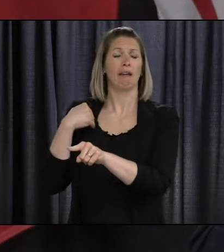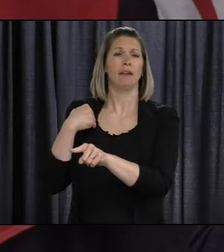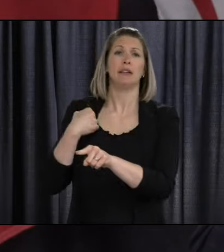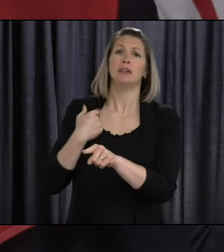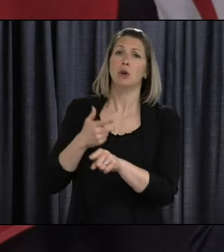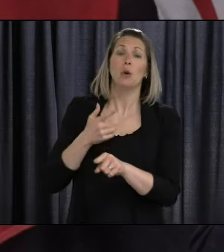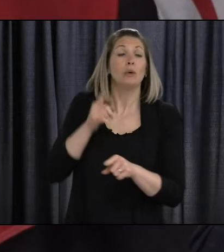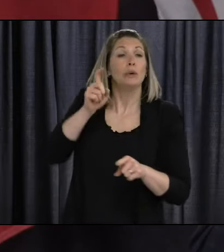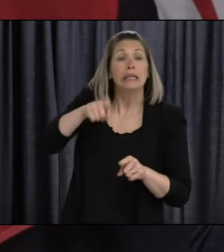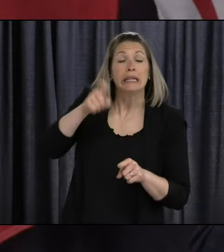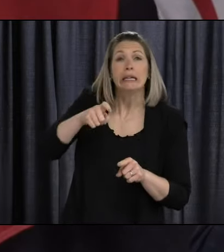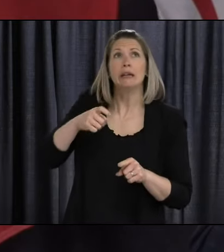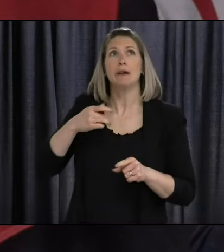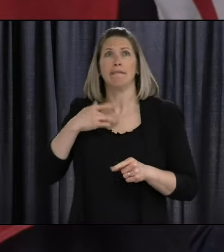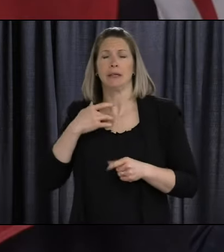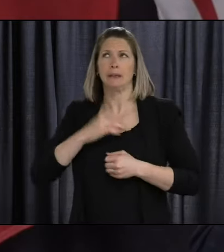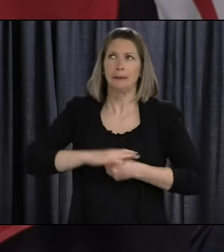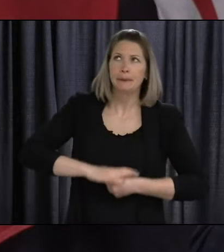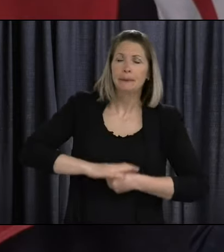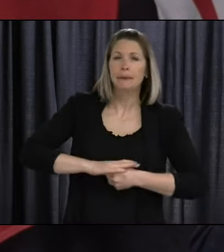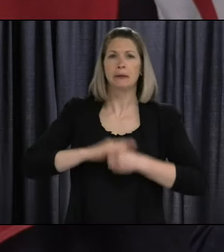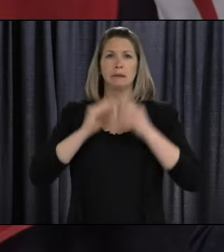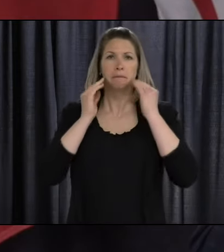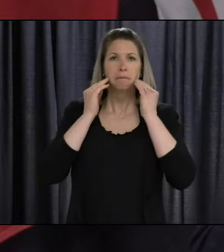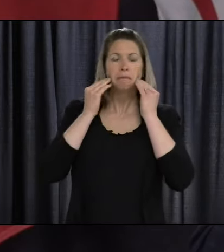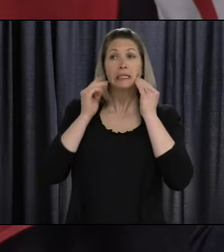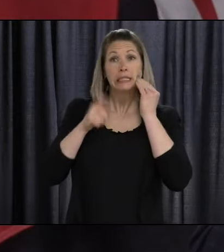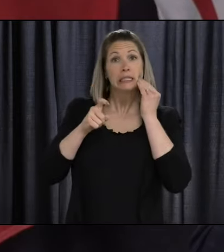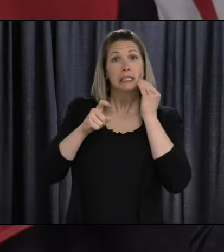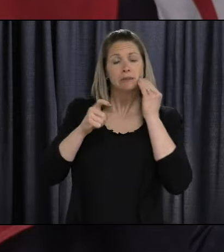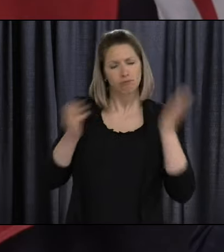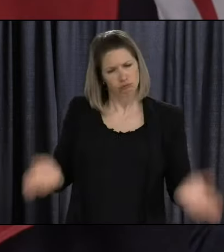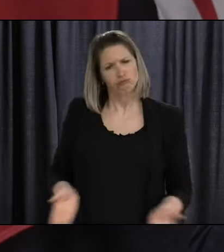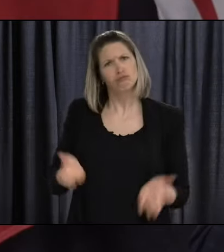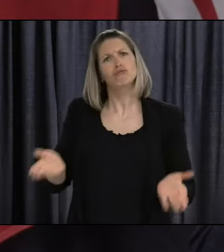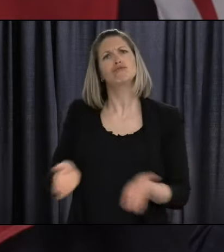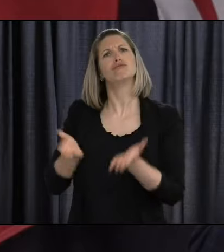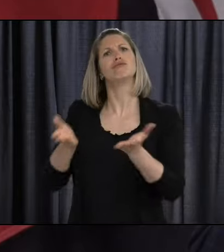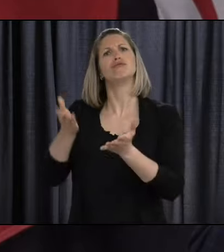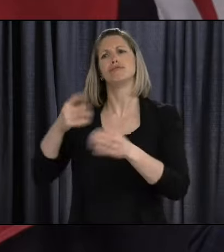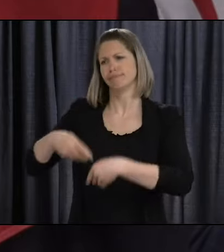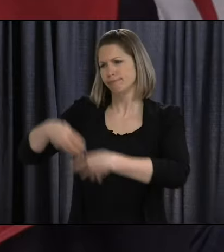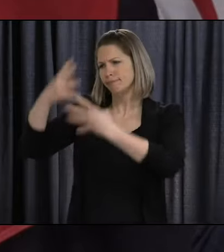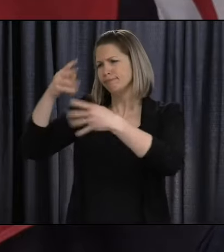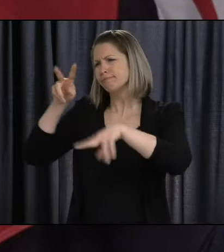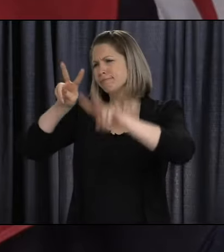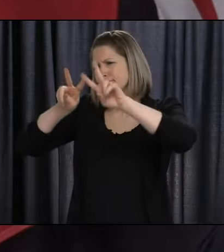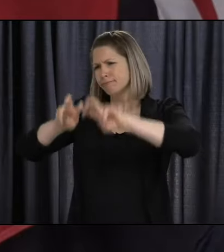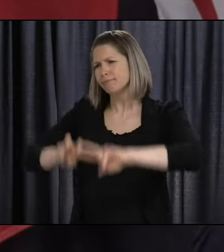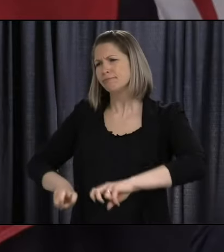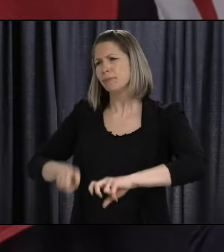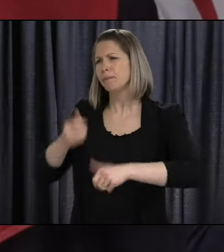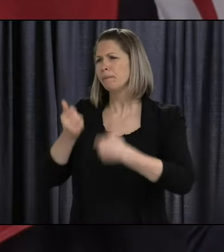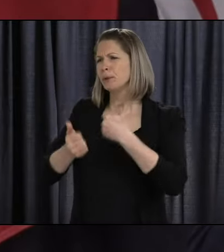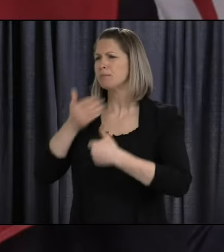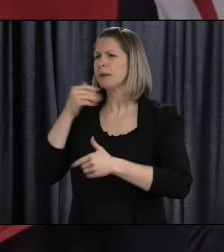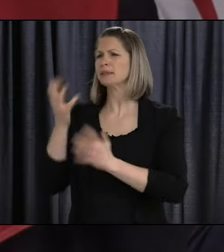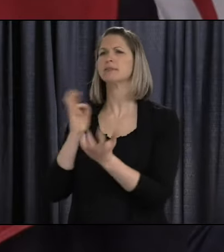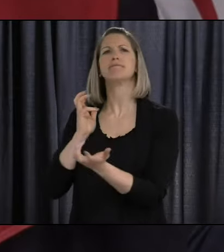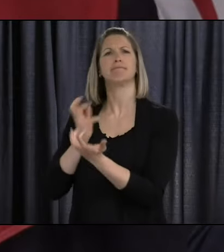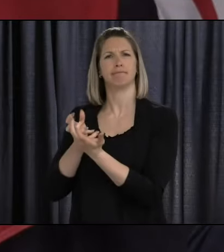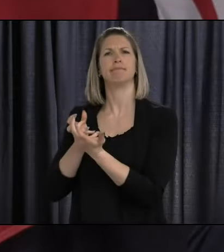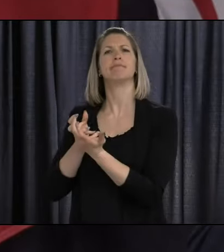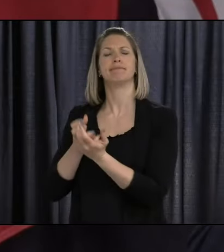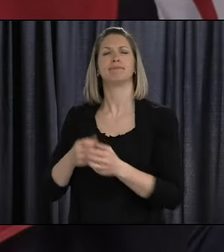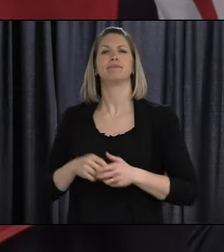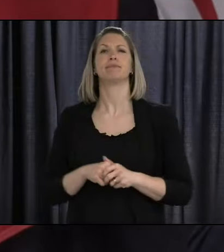you if indeed you feel to the point where you need to reach out. One of the other supports that we haven't talked much about, although